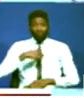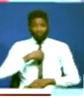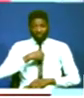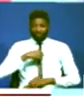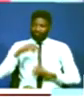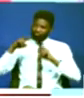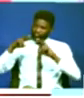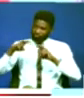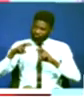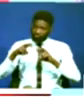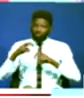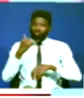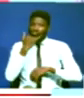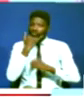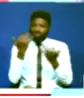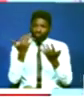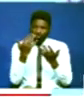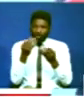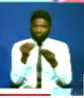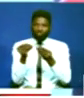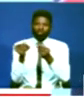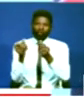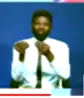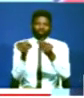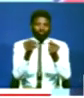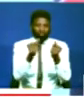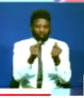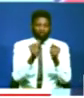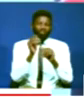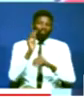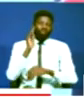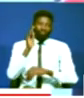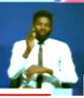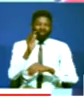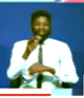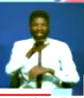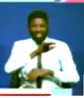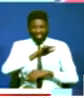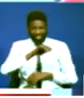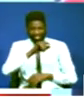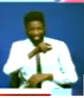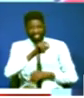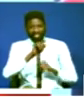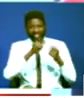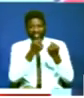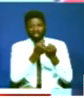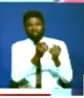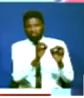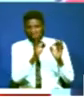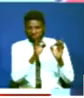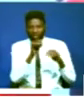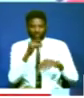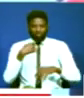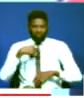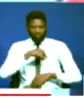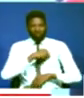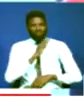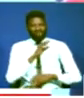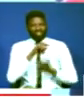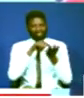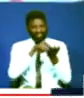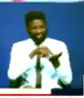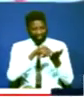kazi mapungufu hayo, alafu sehemu ambapo vijana wamefanya vizuri, tutajaribu kugusia na kuweza kuwahimiza